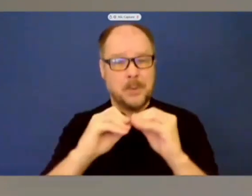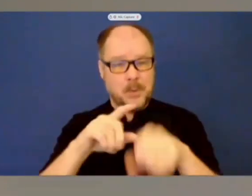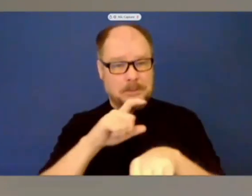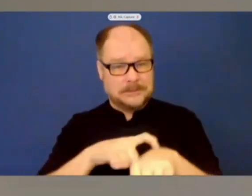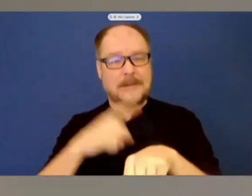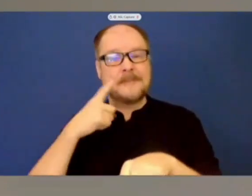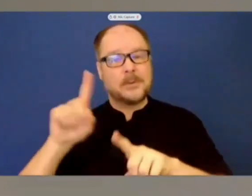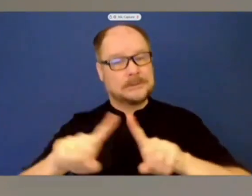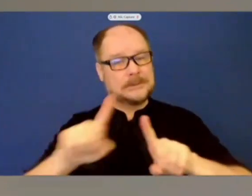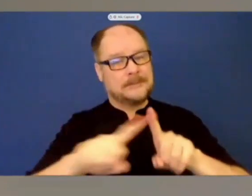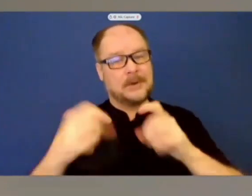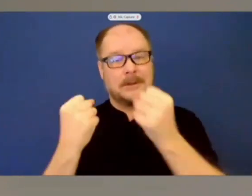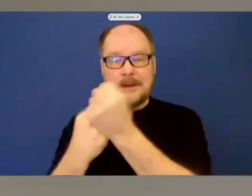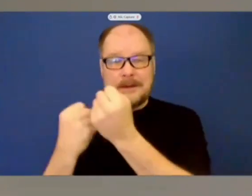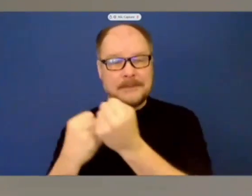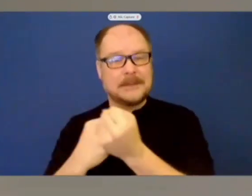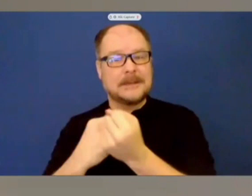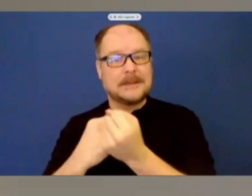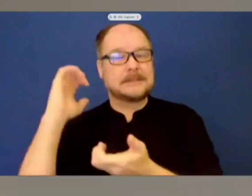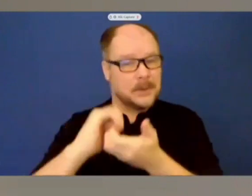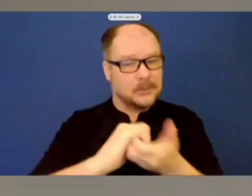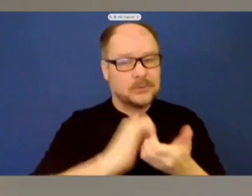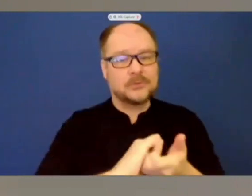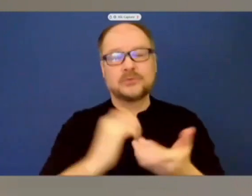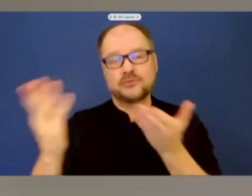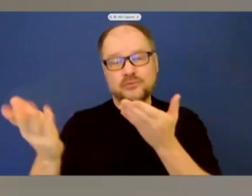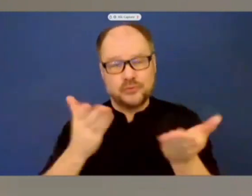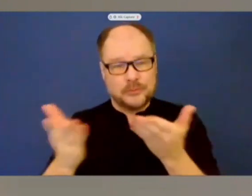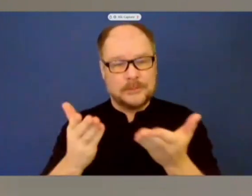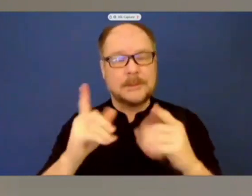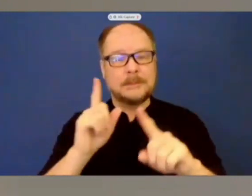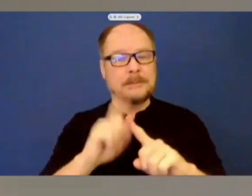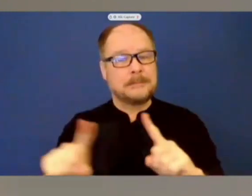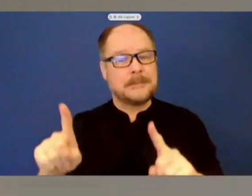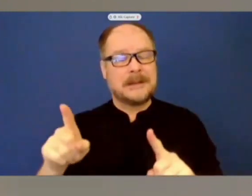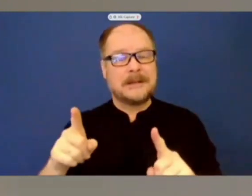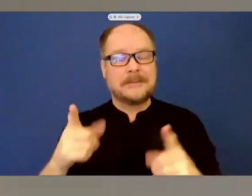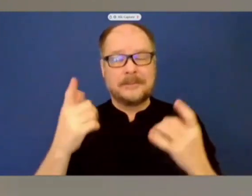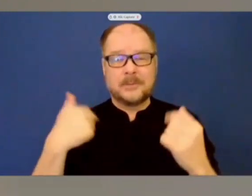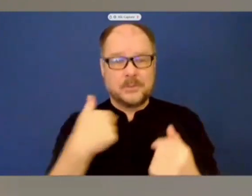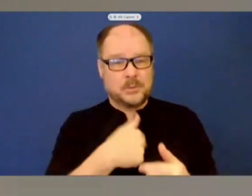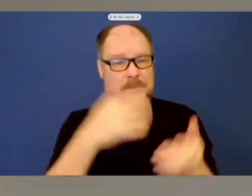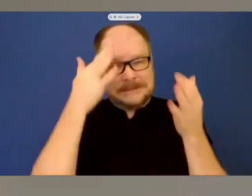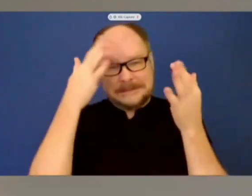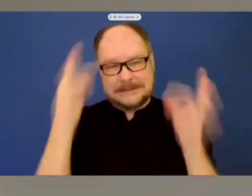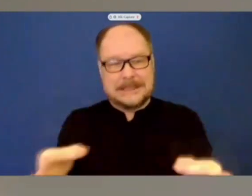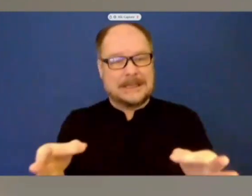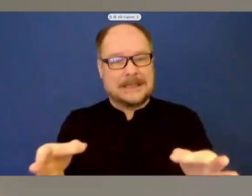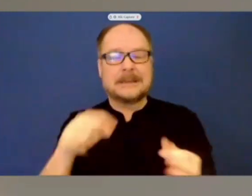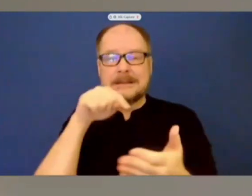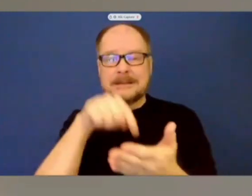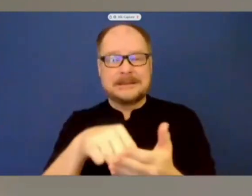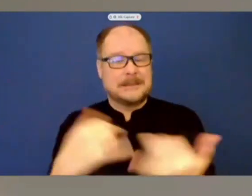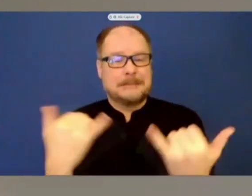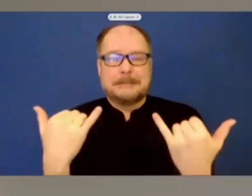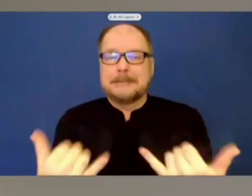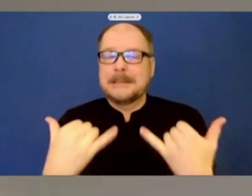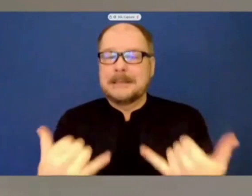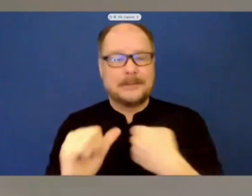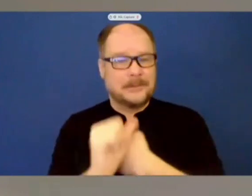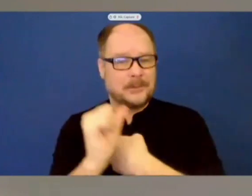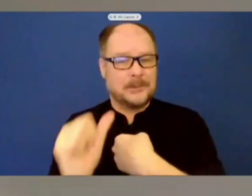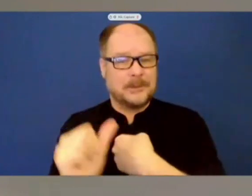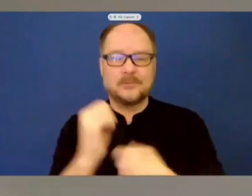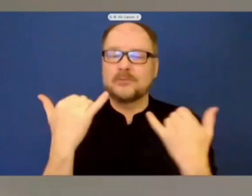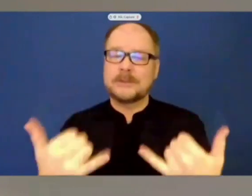who can provide services to them. It was determined that this was an immediate threat that needed to be addressed right away. And that